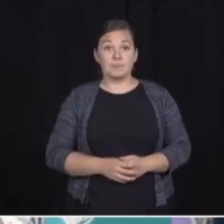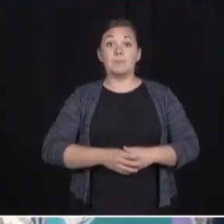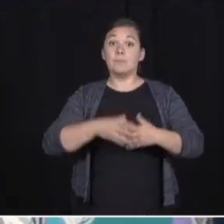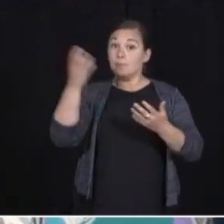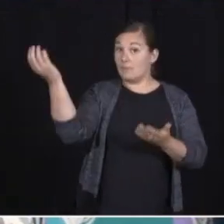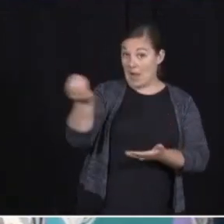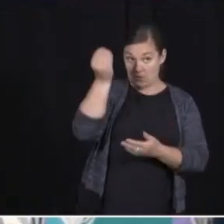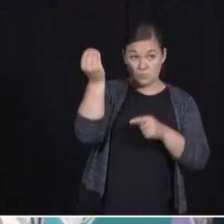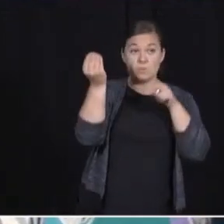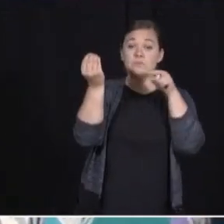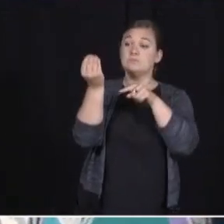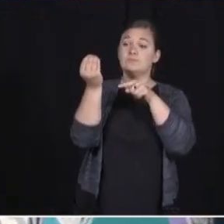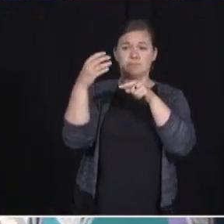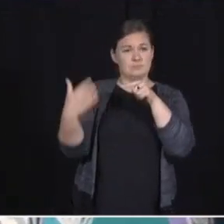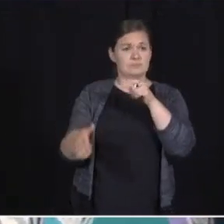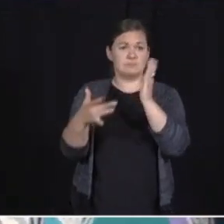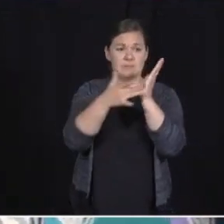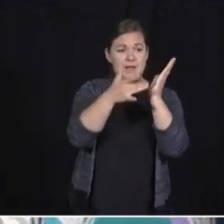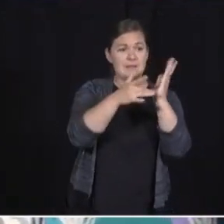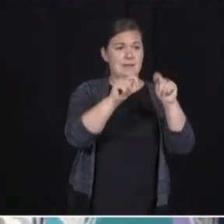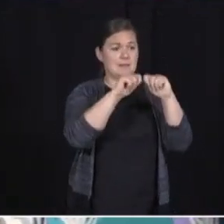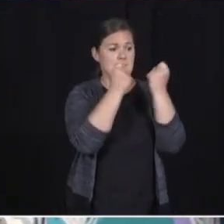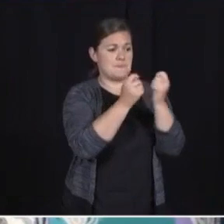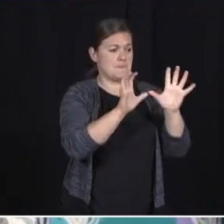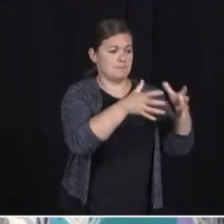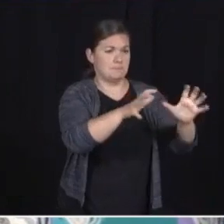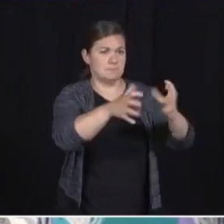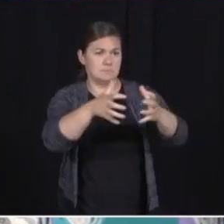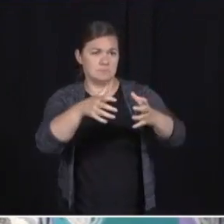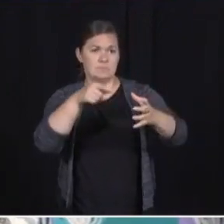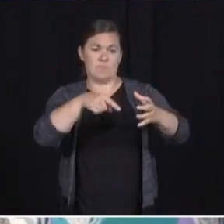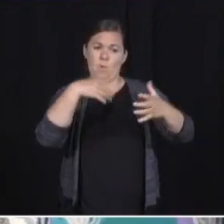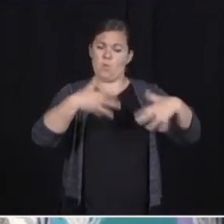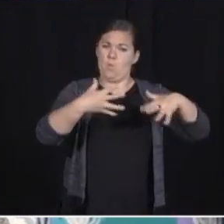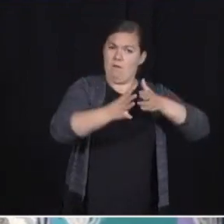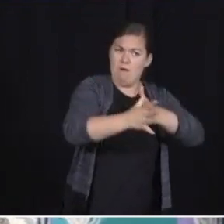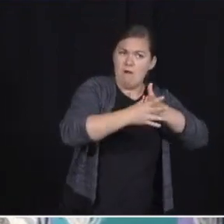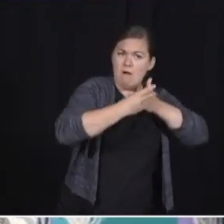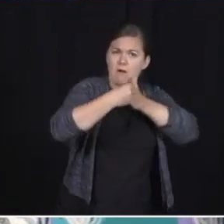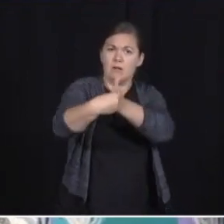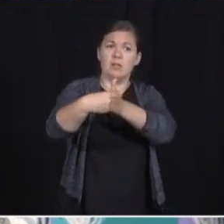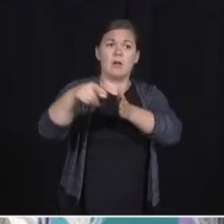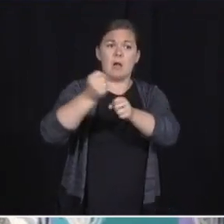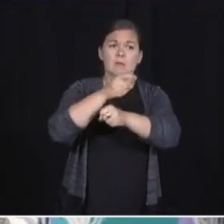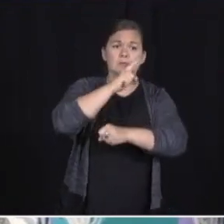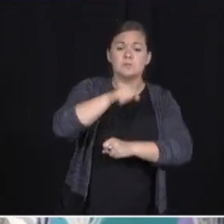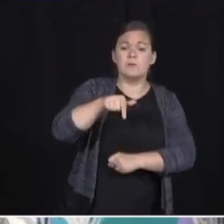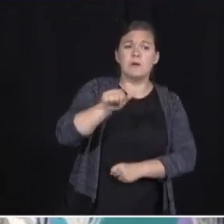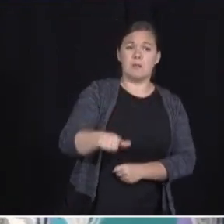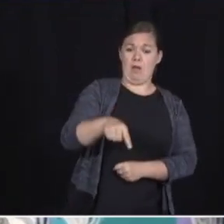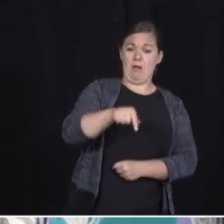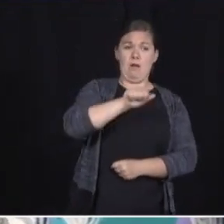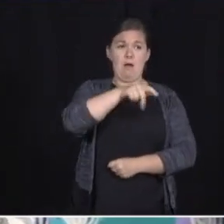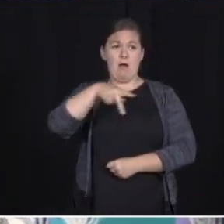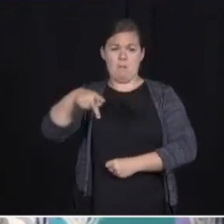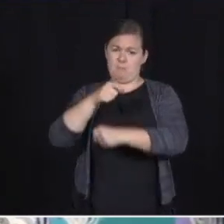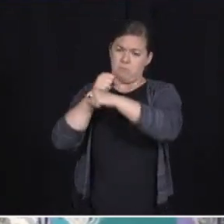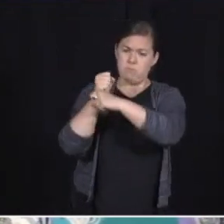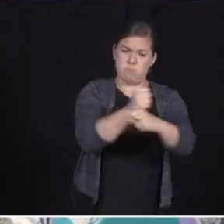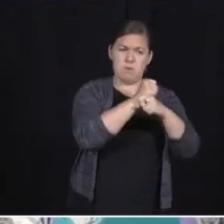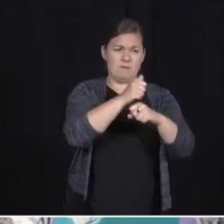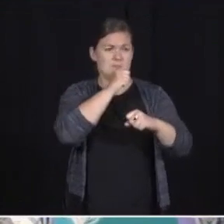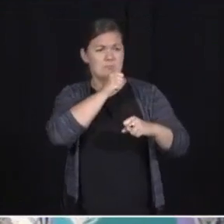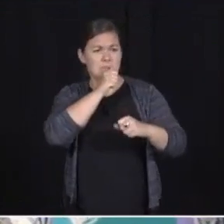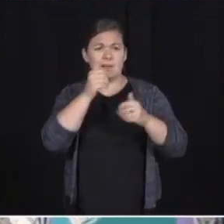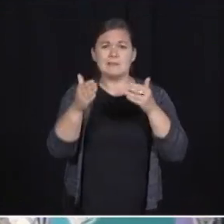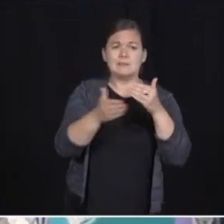Ontario's digital teams have led the way in enabling a privacy-first product that works for people. The Ontario Digital Service, in